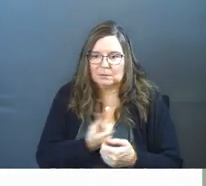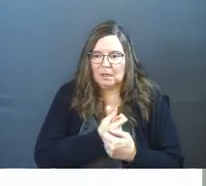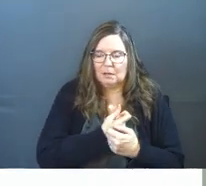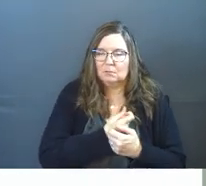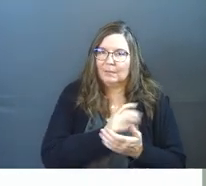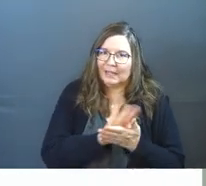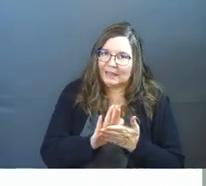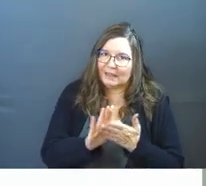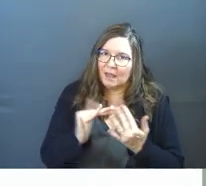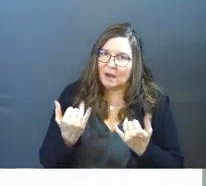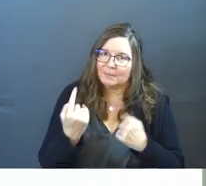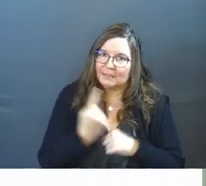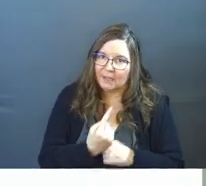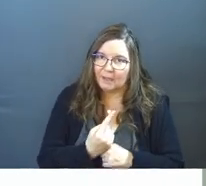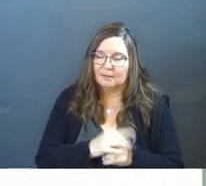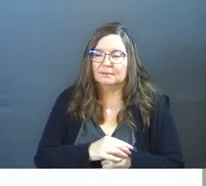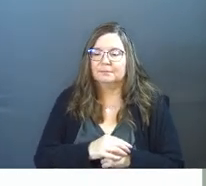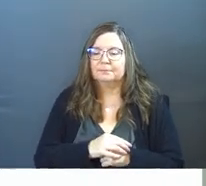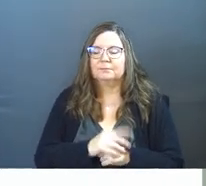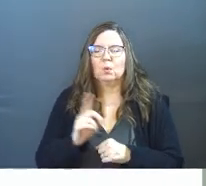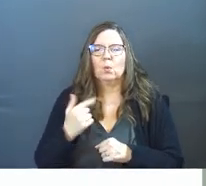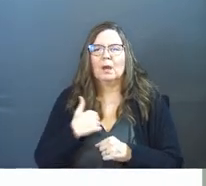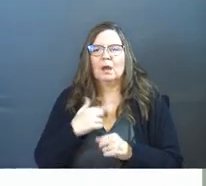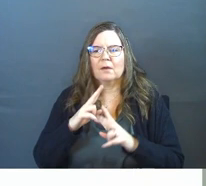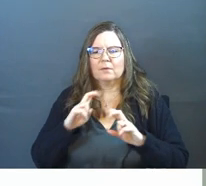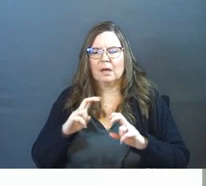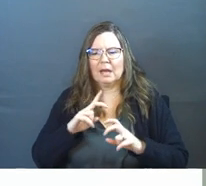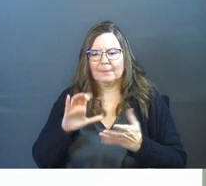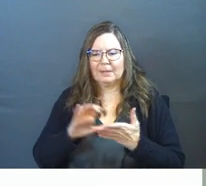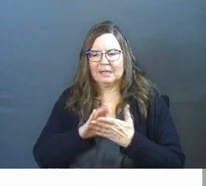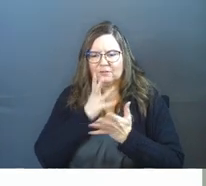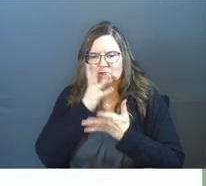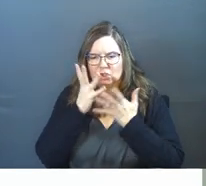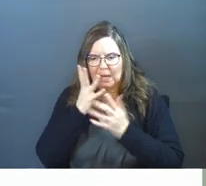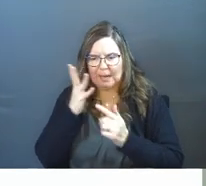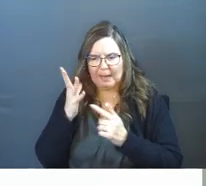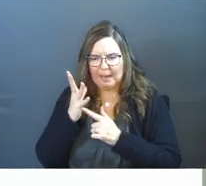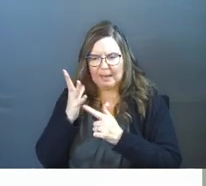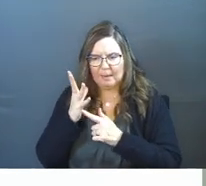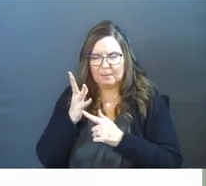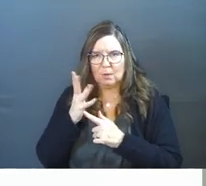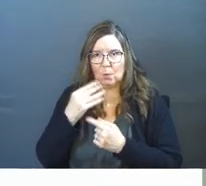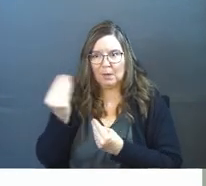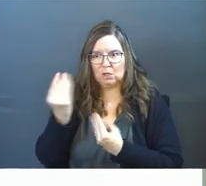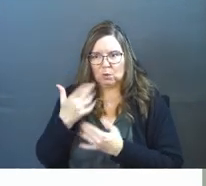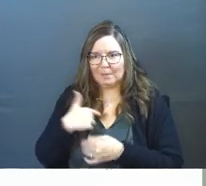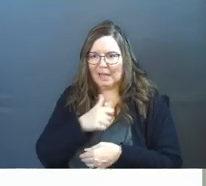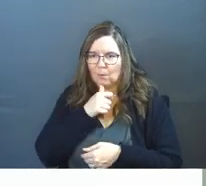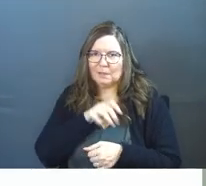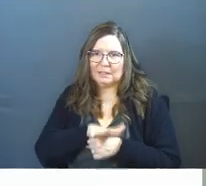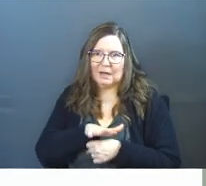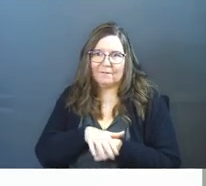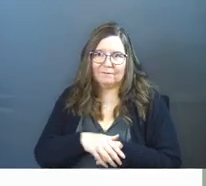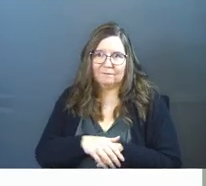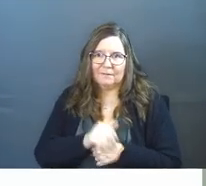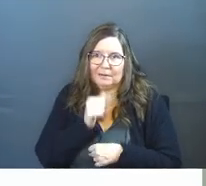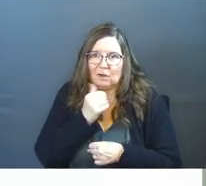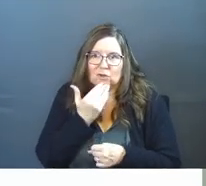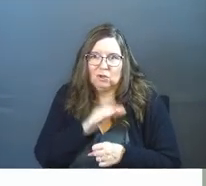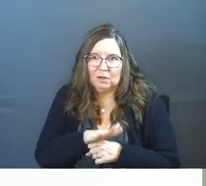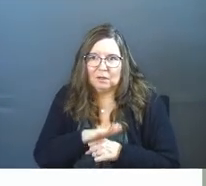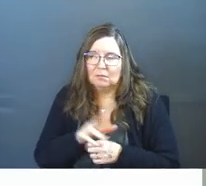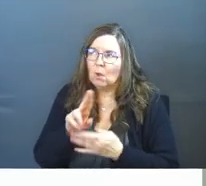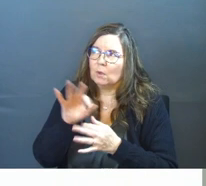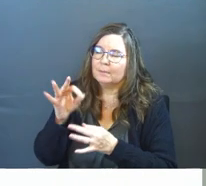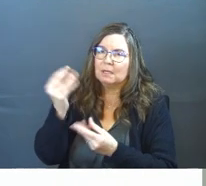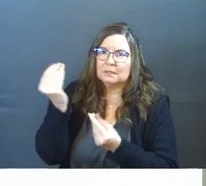Clean that mess up today. Where have I believed shame when it told me I wasn't enough? What would the Holy Spirit